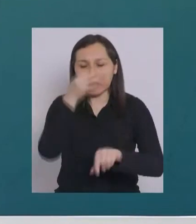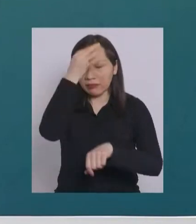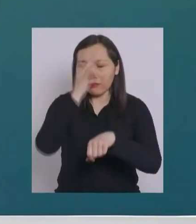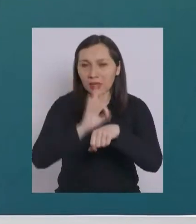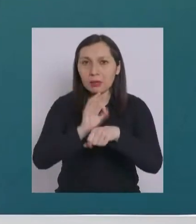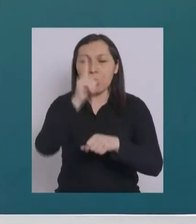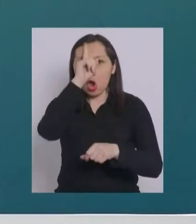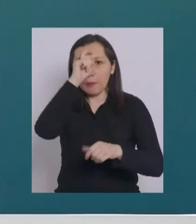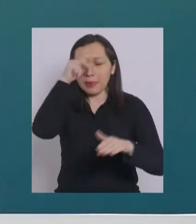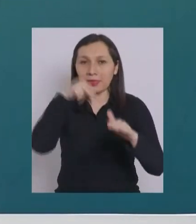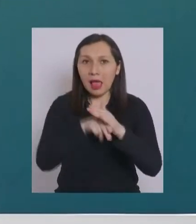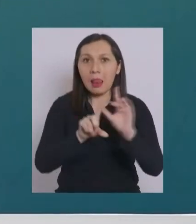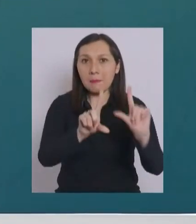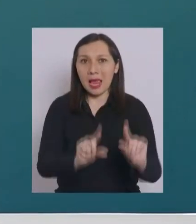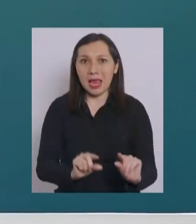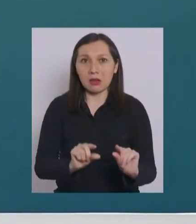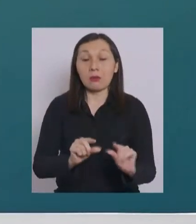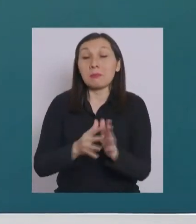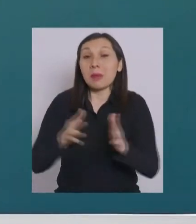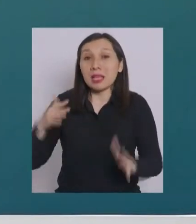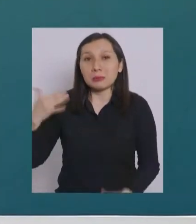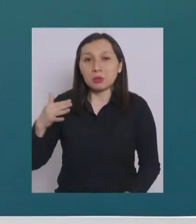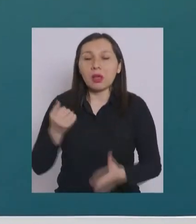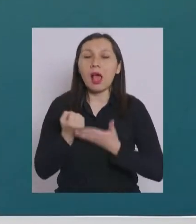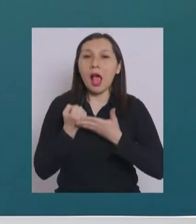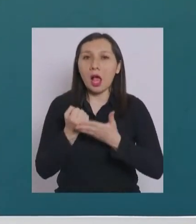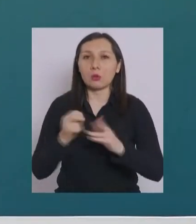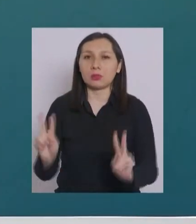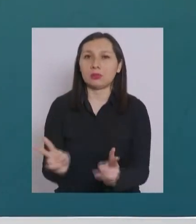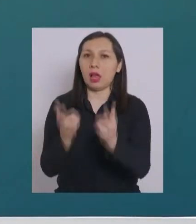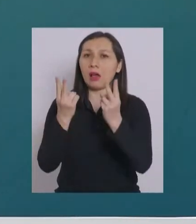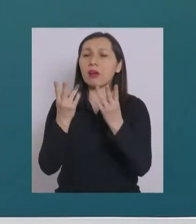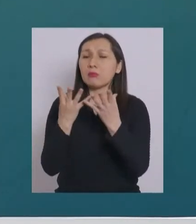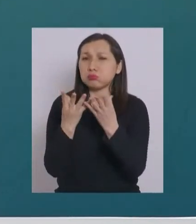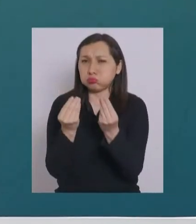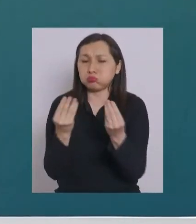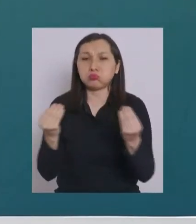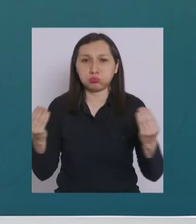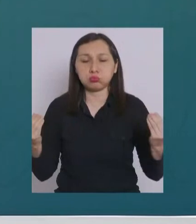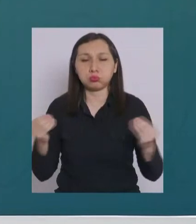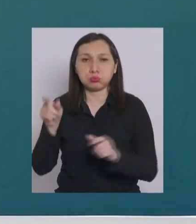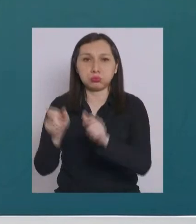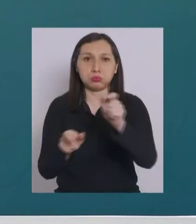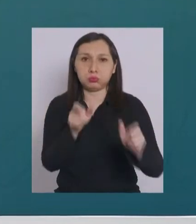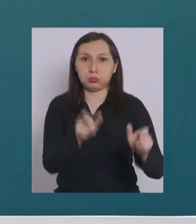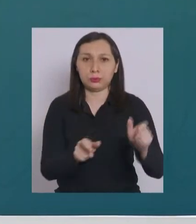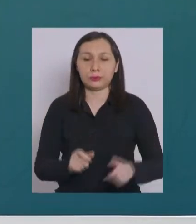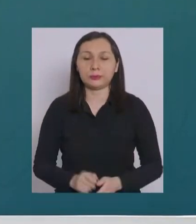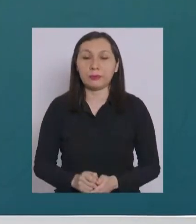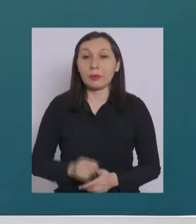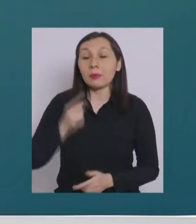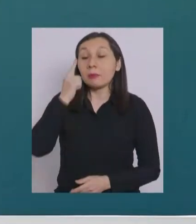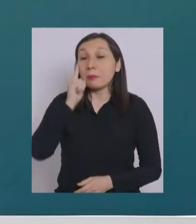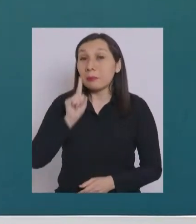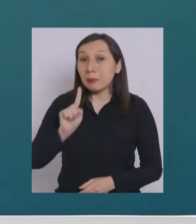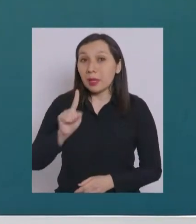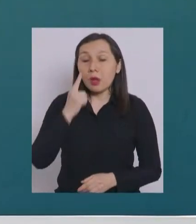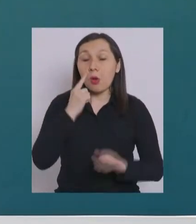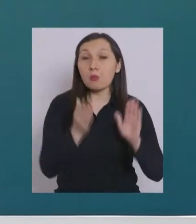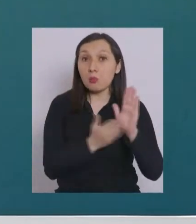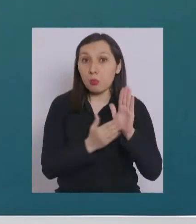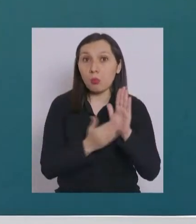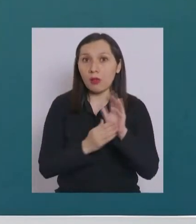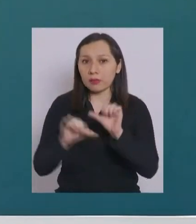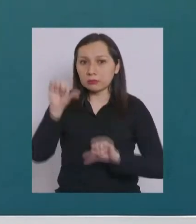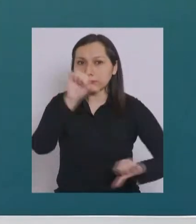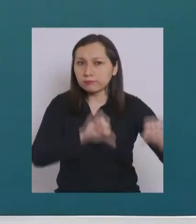contagion, hospitalization, and most importantly, they have contributed to saving many, many lives.